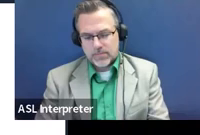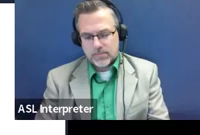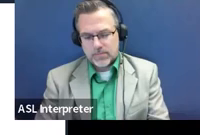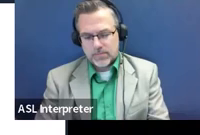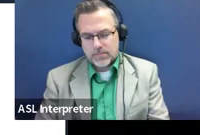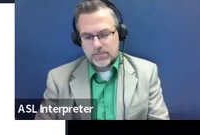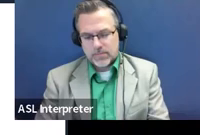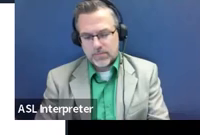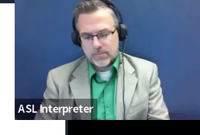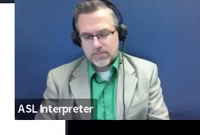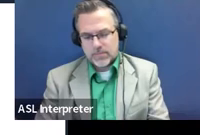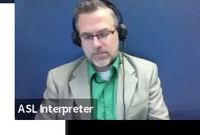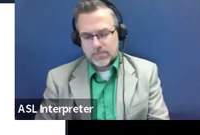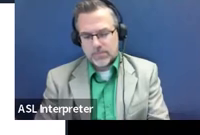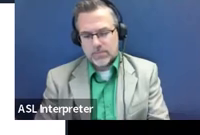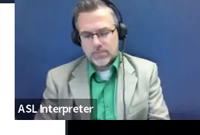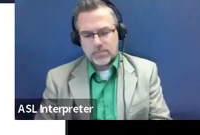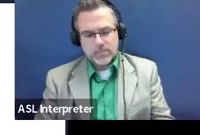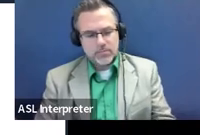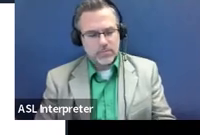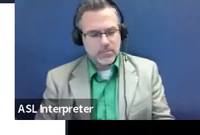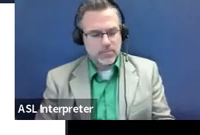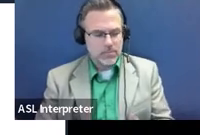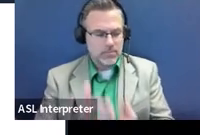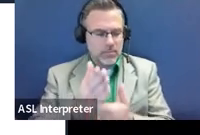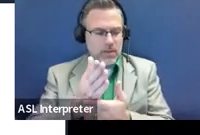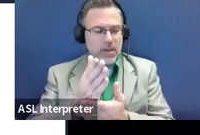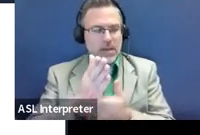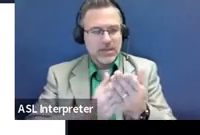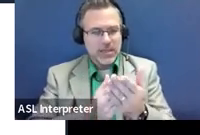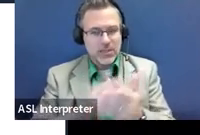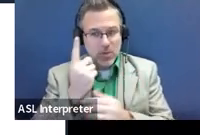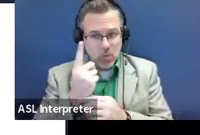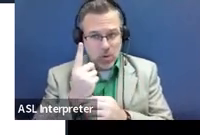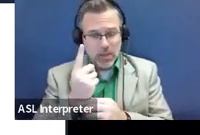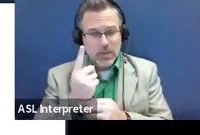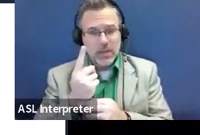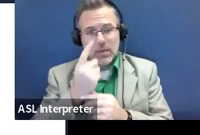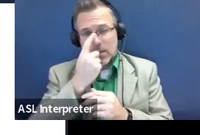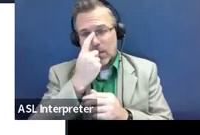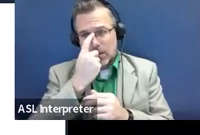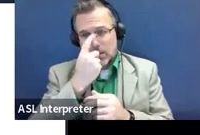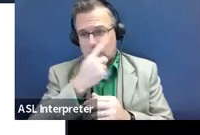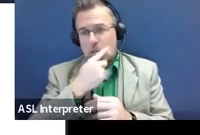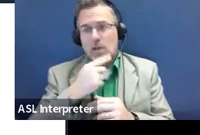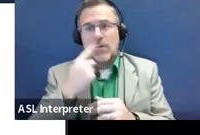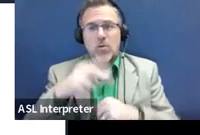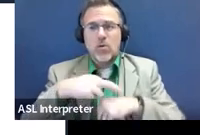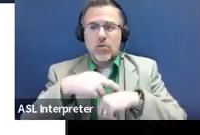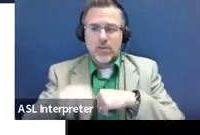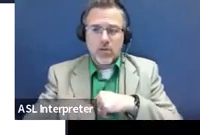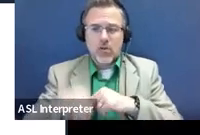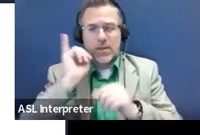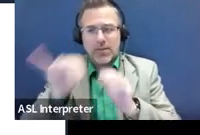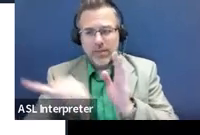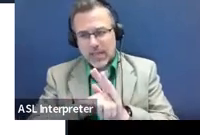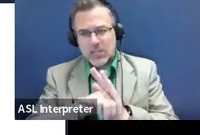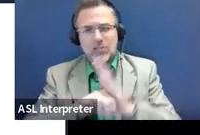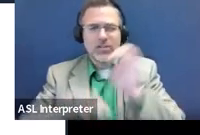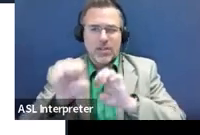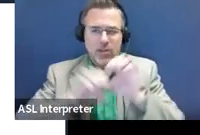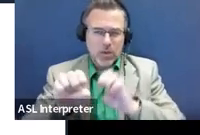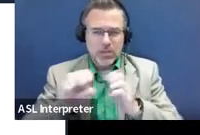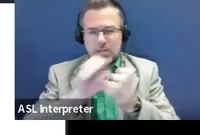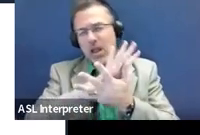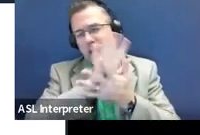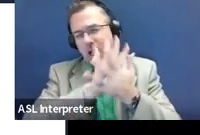Section one of the written notice, this is where you're going to describe the actions regarding the referral, evaluation, identification, all those things that were